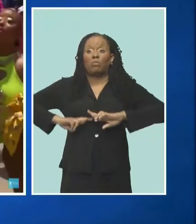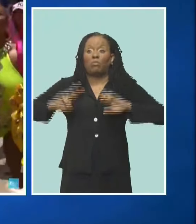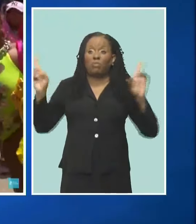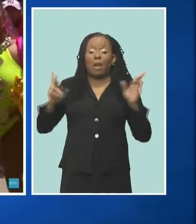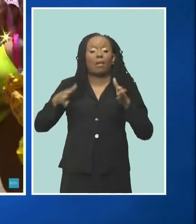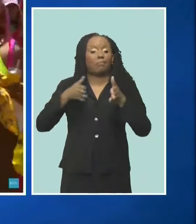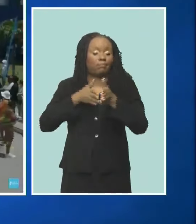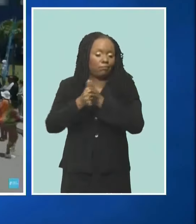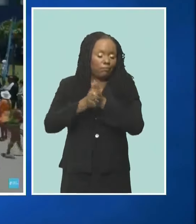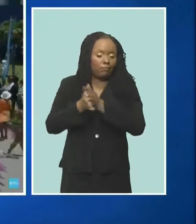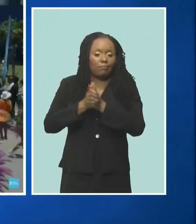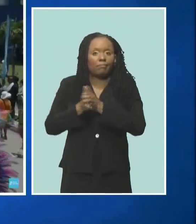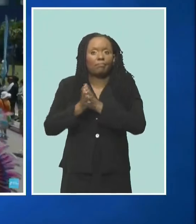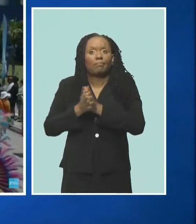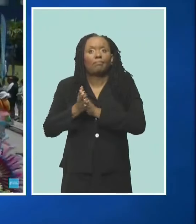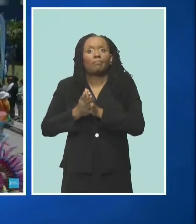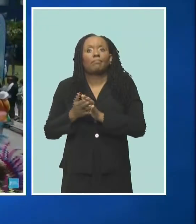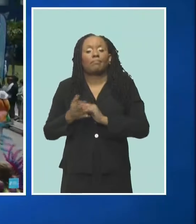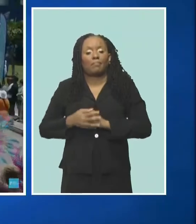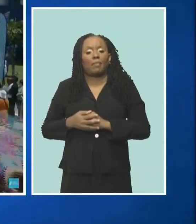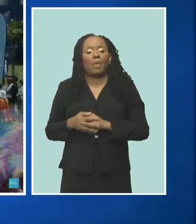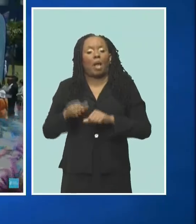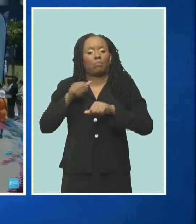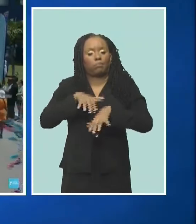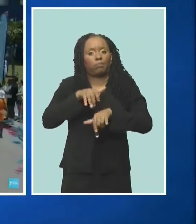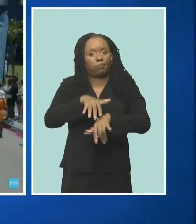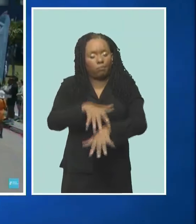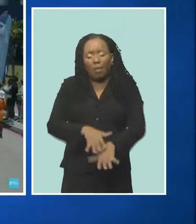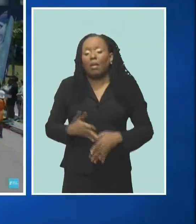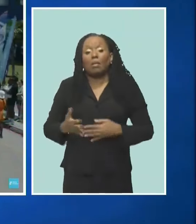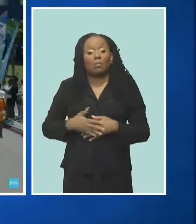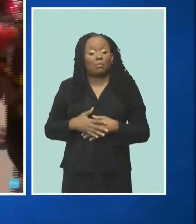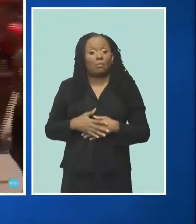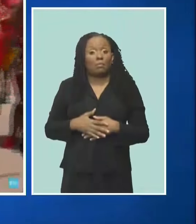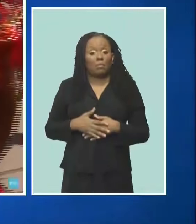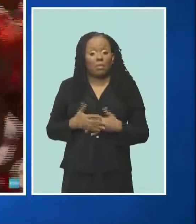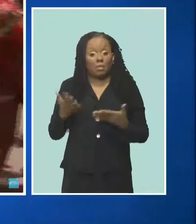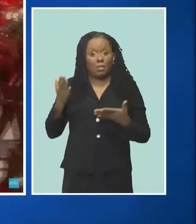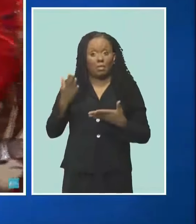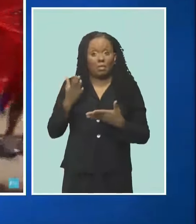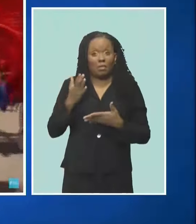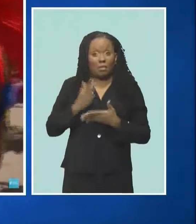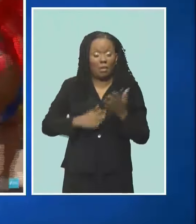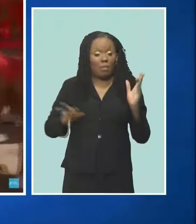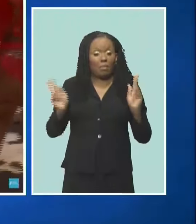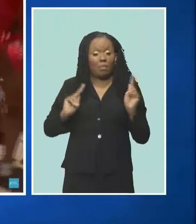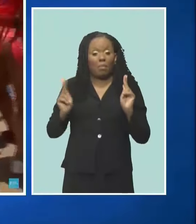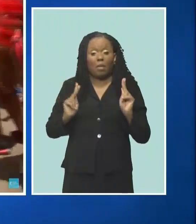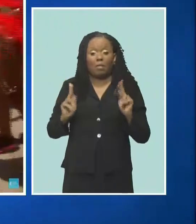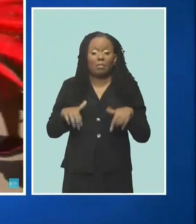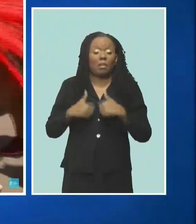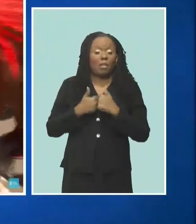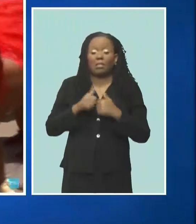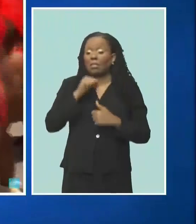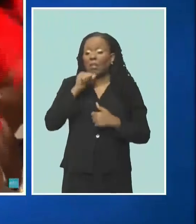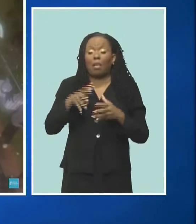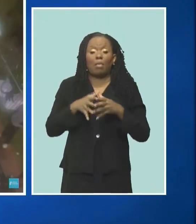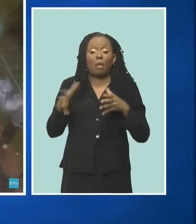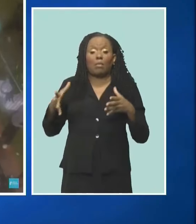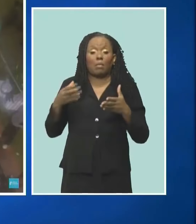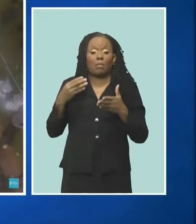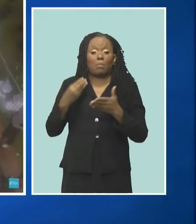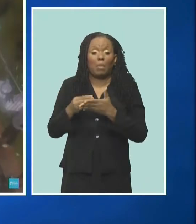your numbers with you before you get to the first judges. Despite challenges securing sponsorship and late registrations, Betty